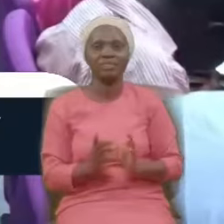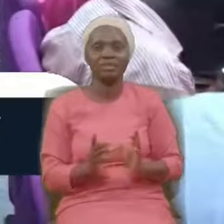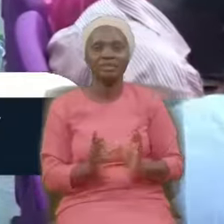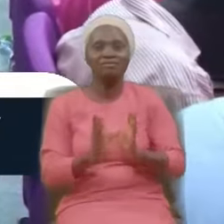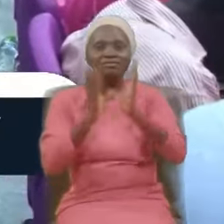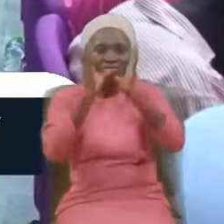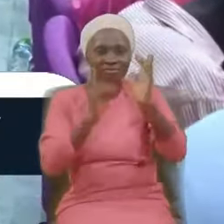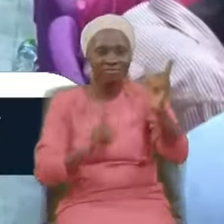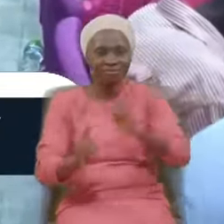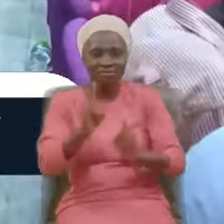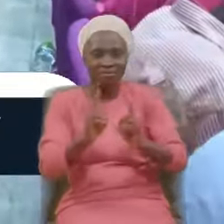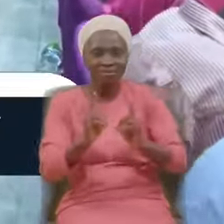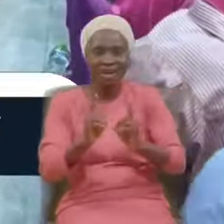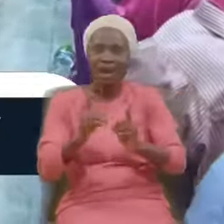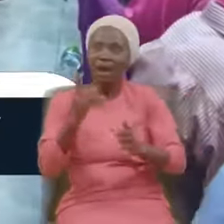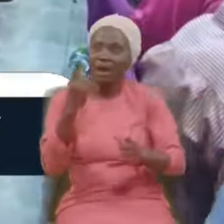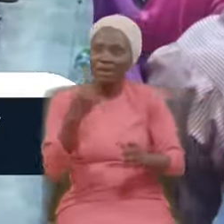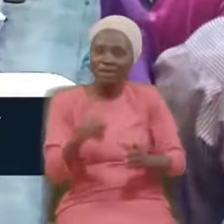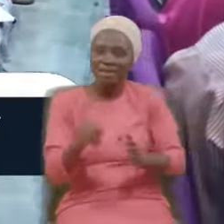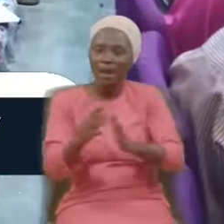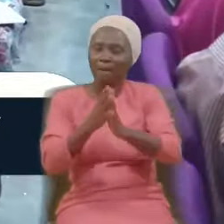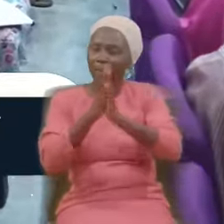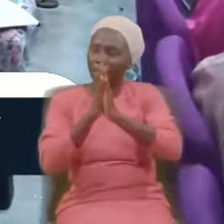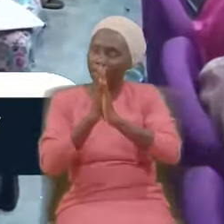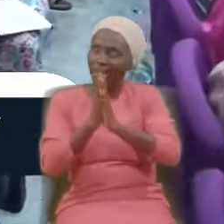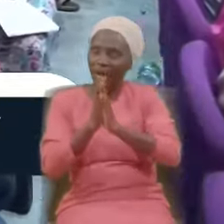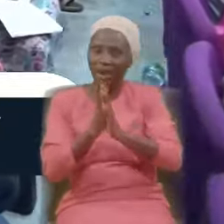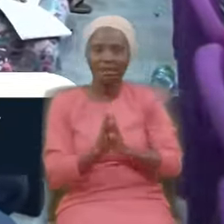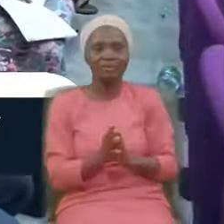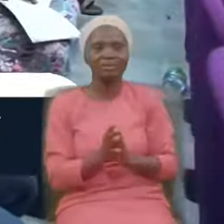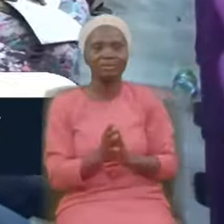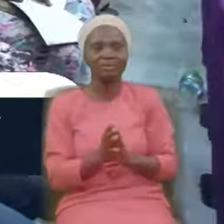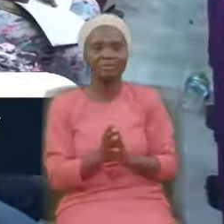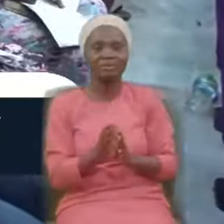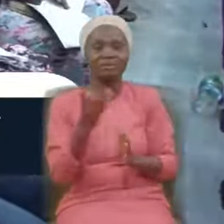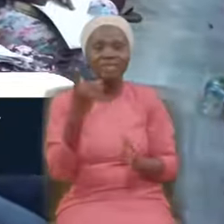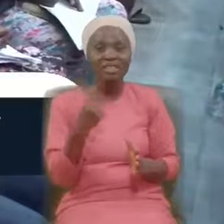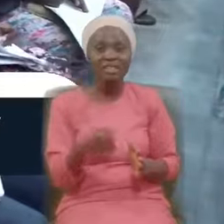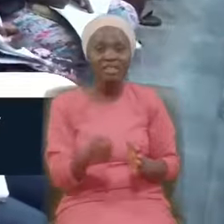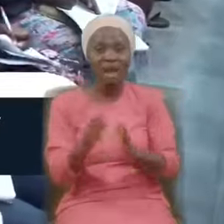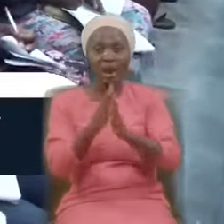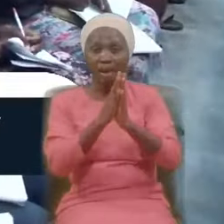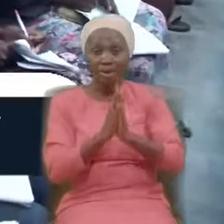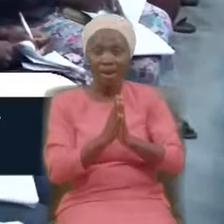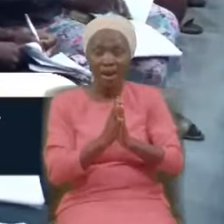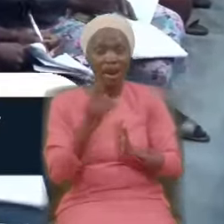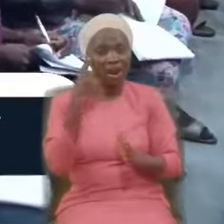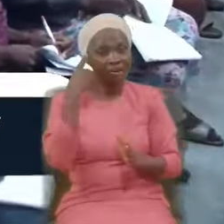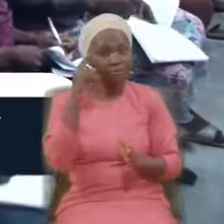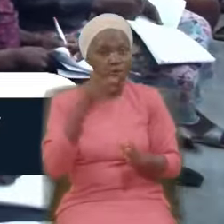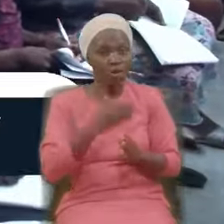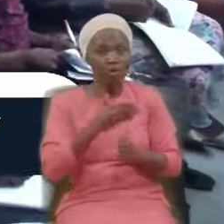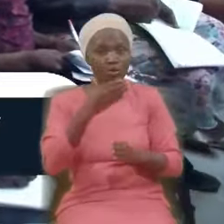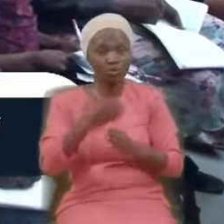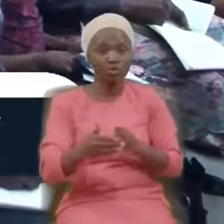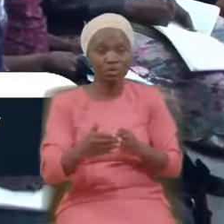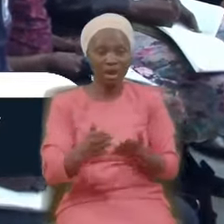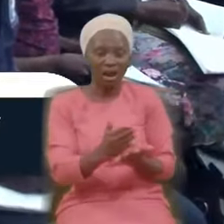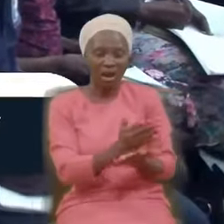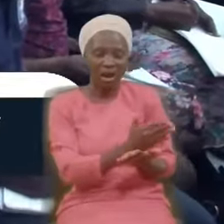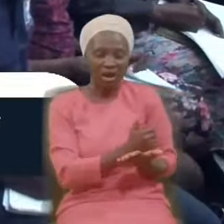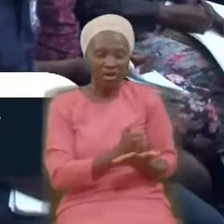Are you there? I say shout the prayer. The prayer for total recovery by